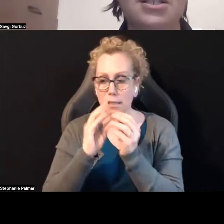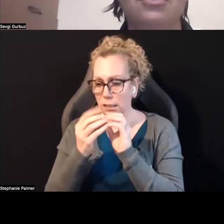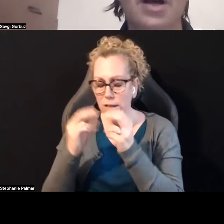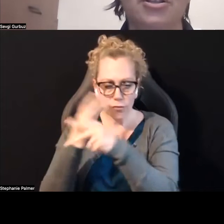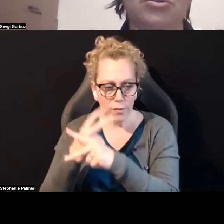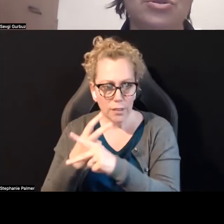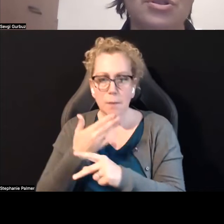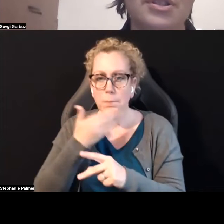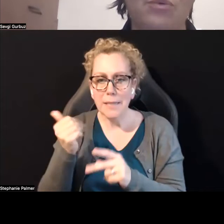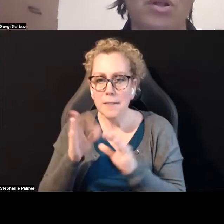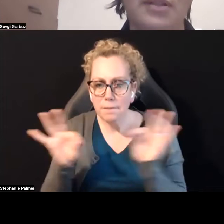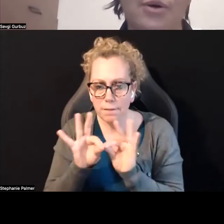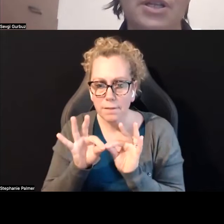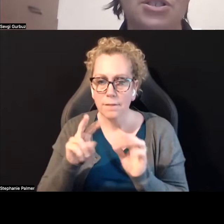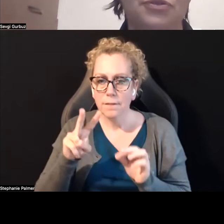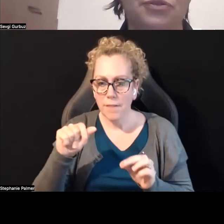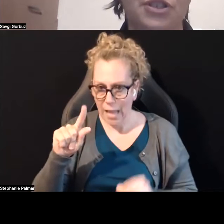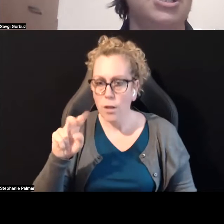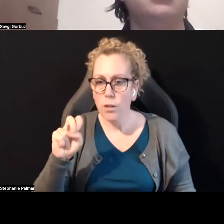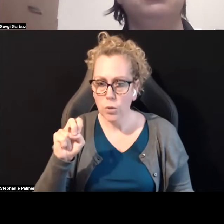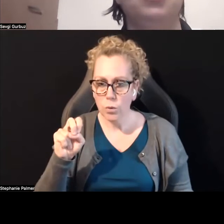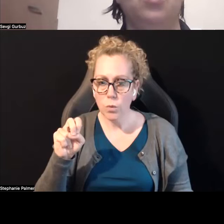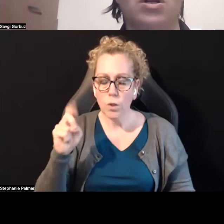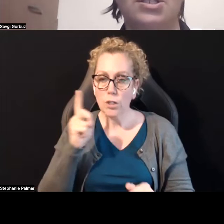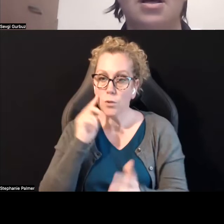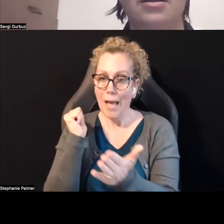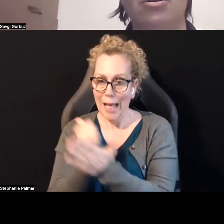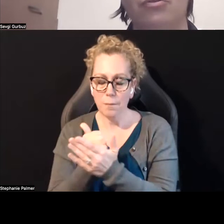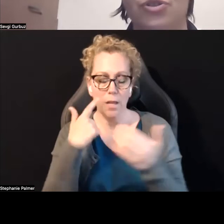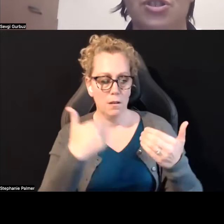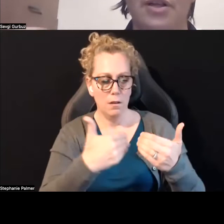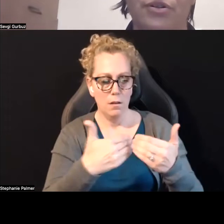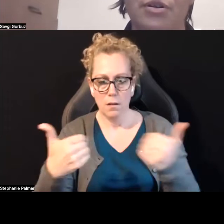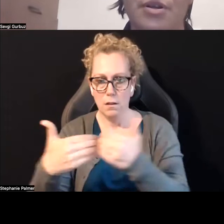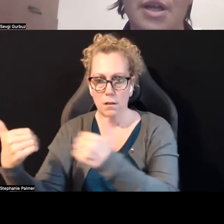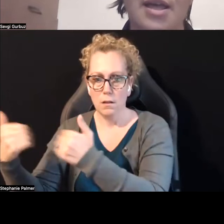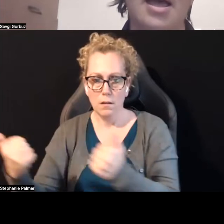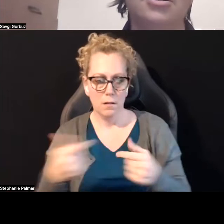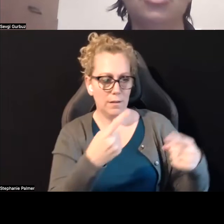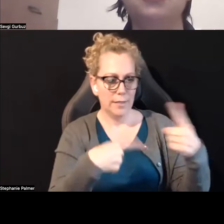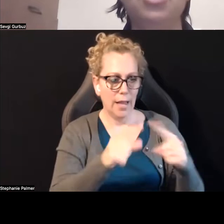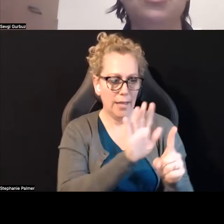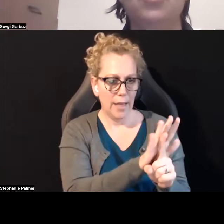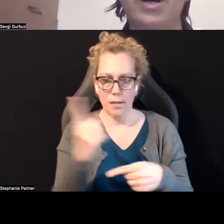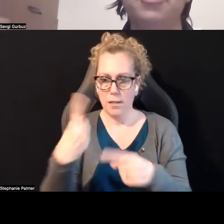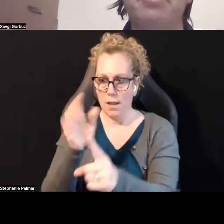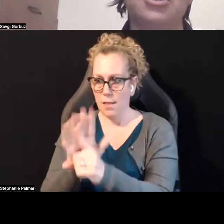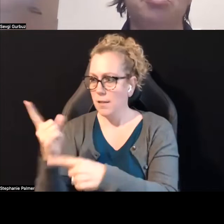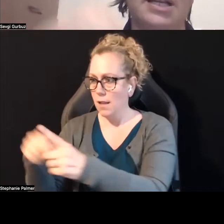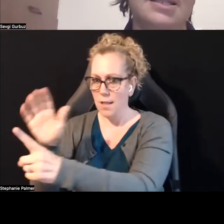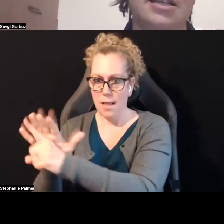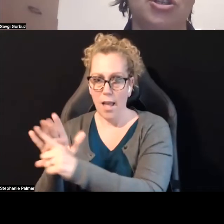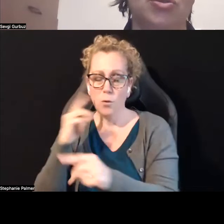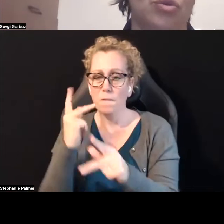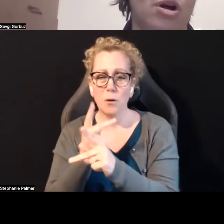the best values that will allow it to differentiate between one sign versus another. And it'll compute where the